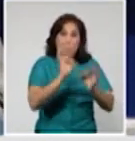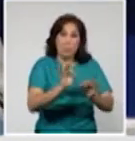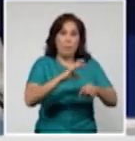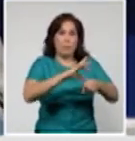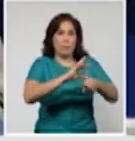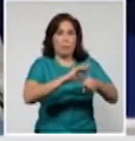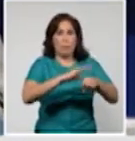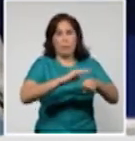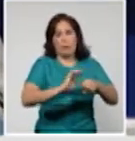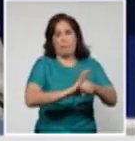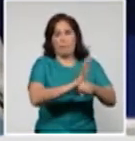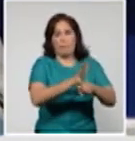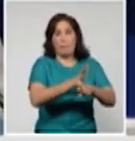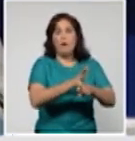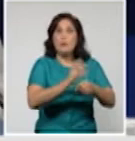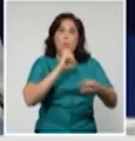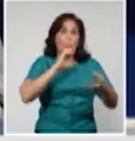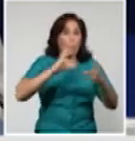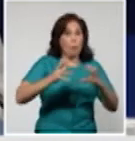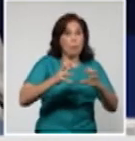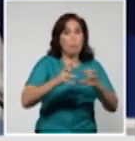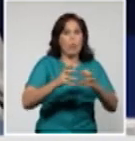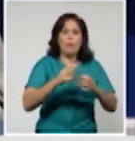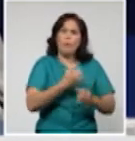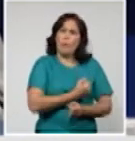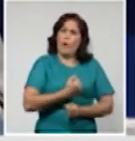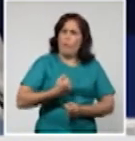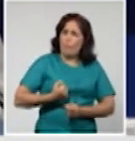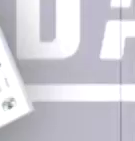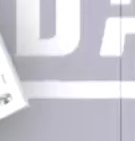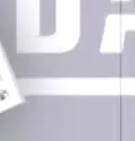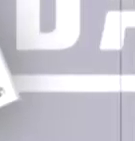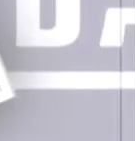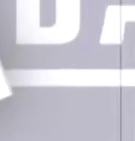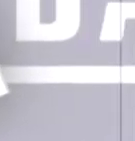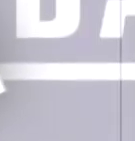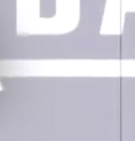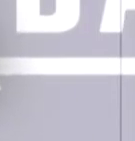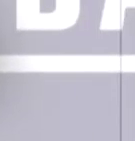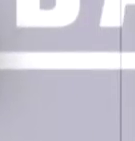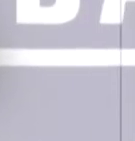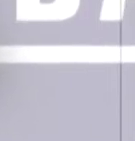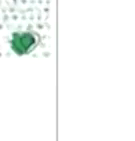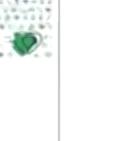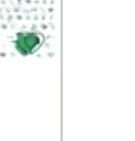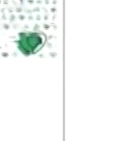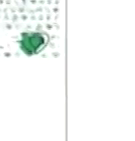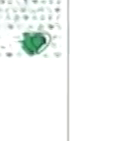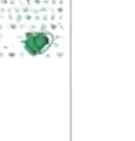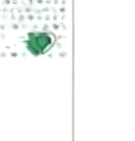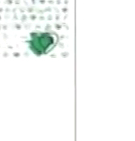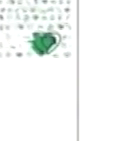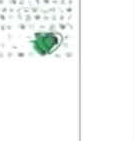the behavior of the pandemic in Cuba and the world.